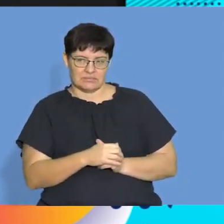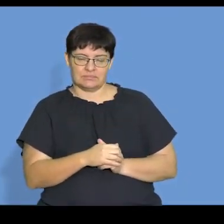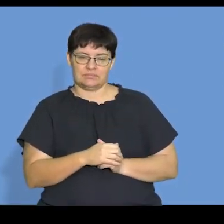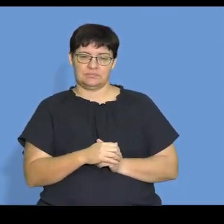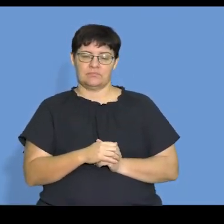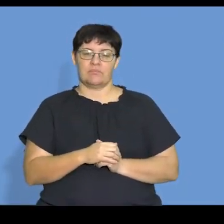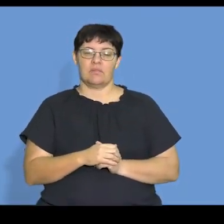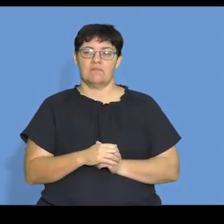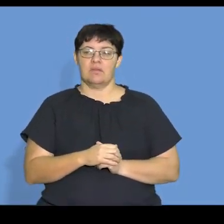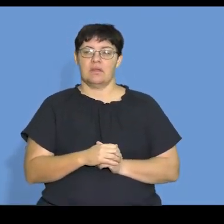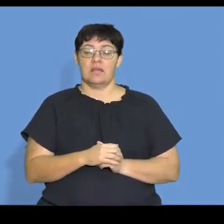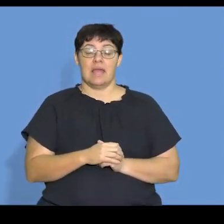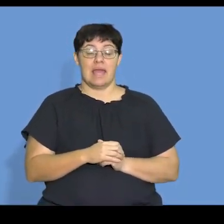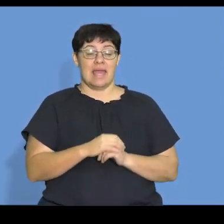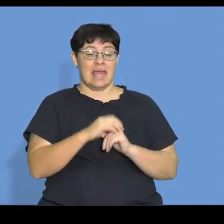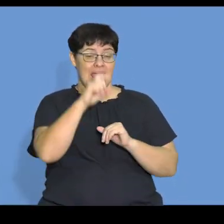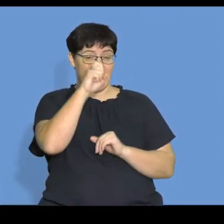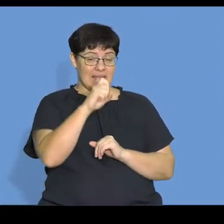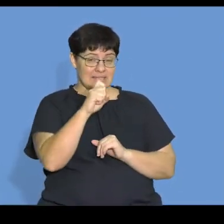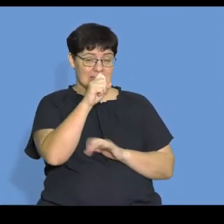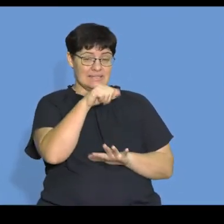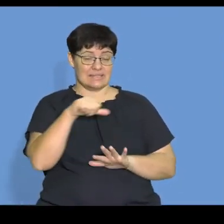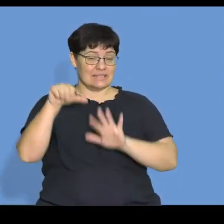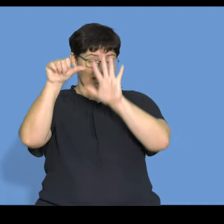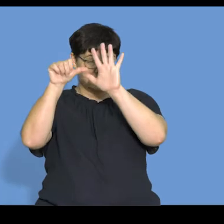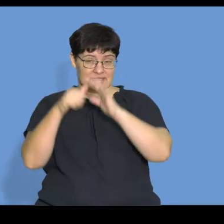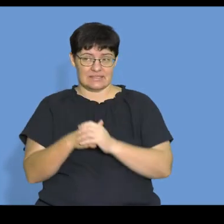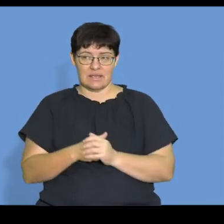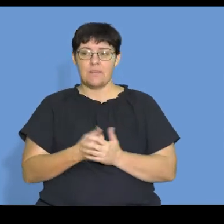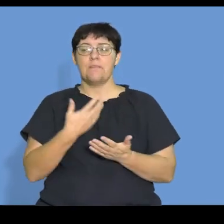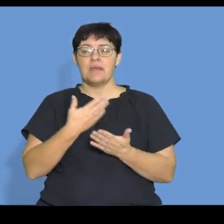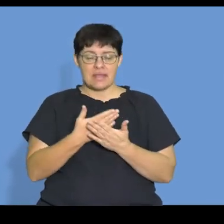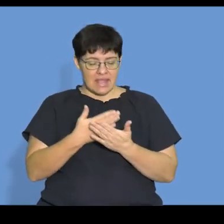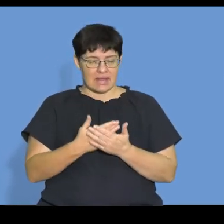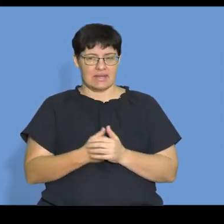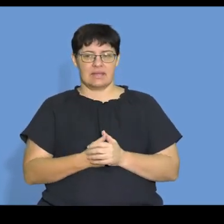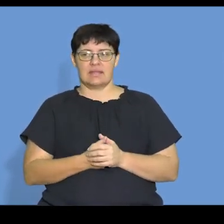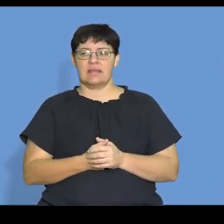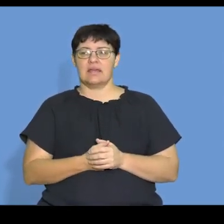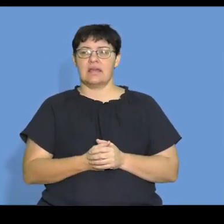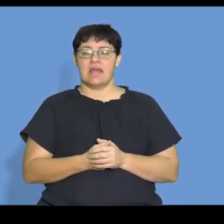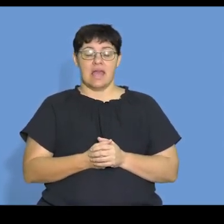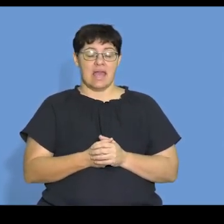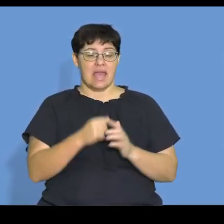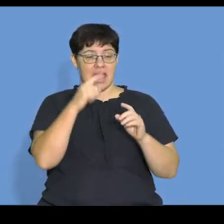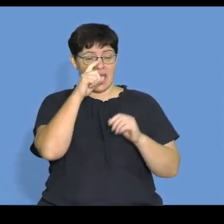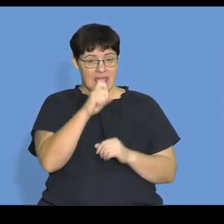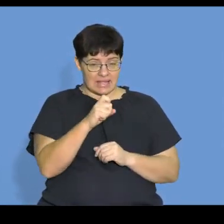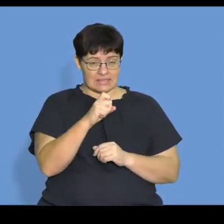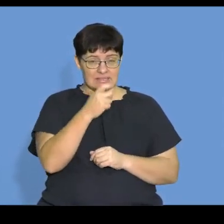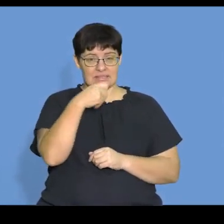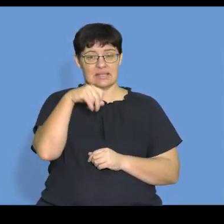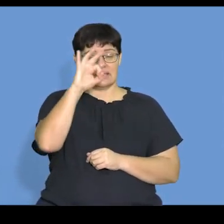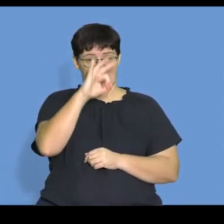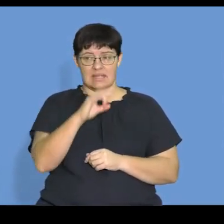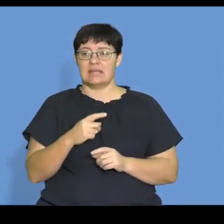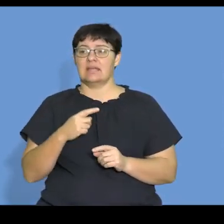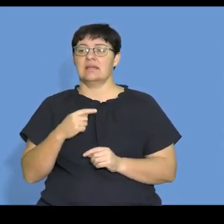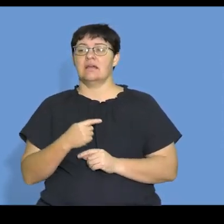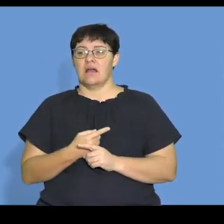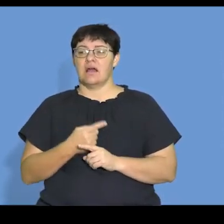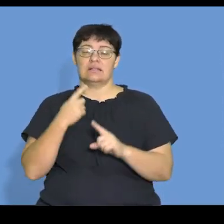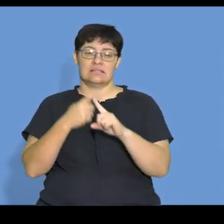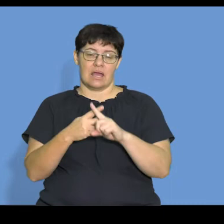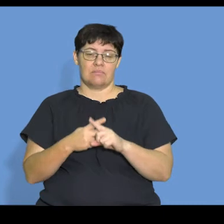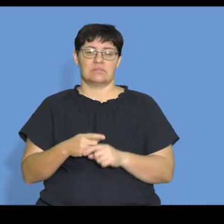Remember, if I have x to the exponent of 6, I can multiply x to the exponent of 3 with x to the